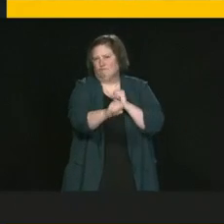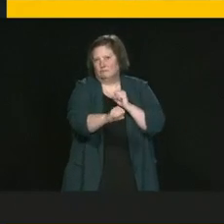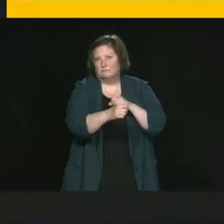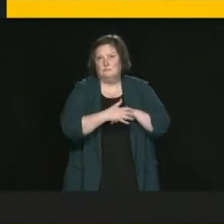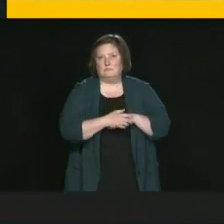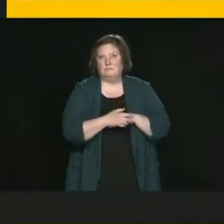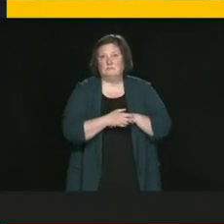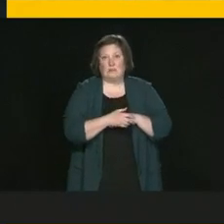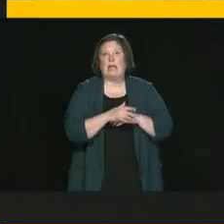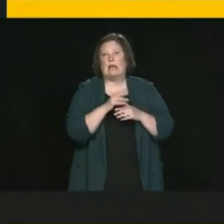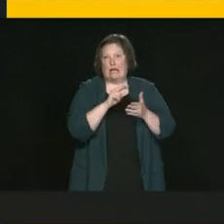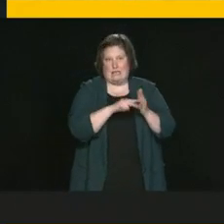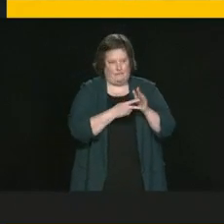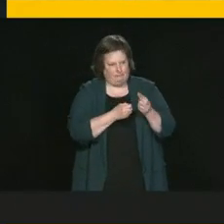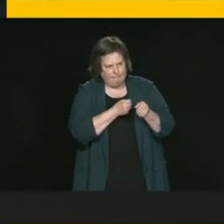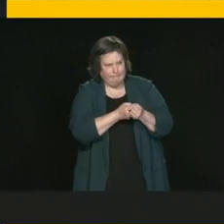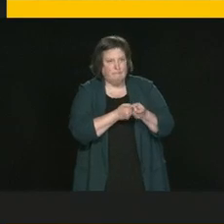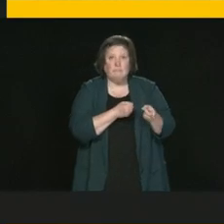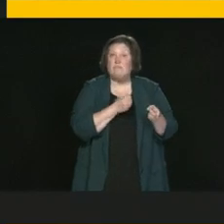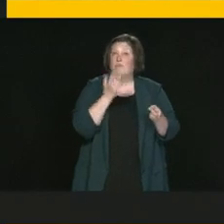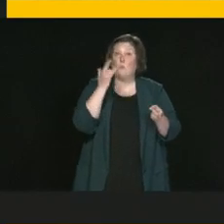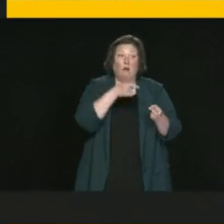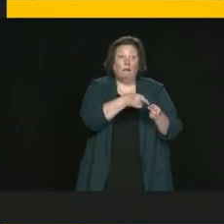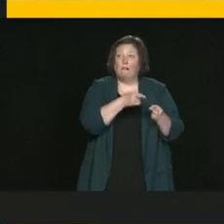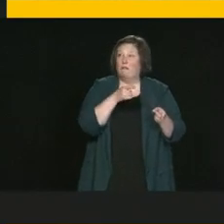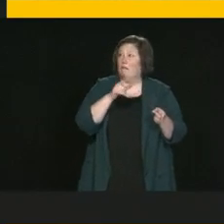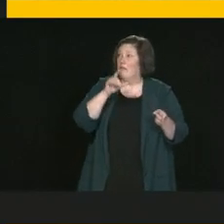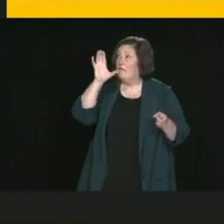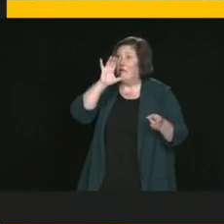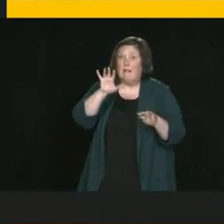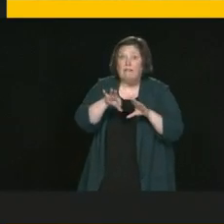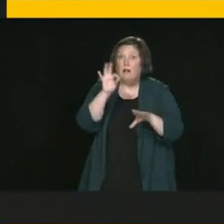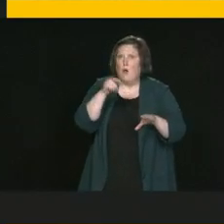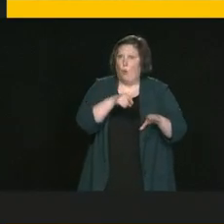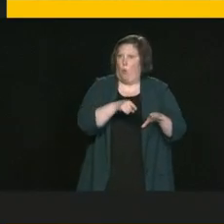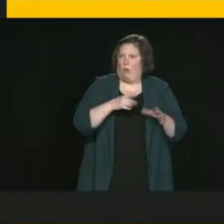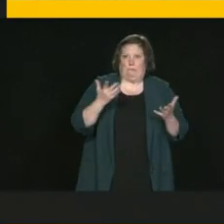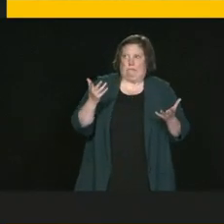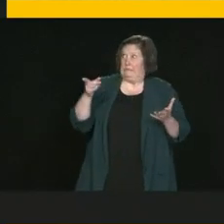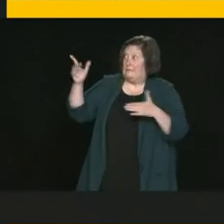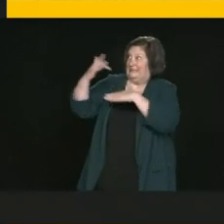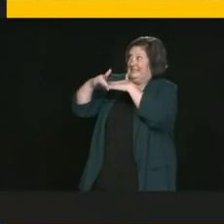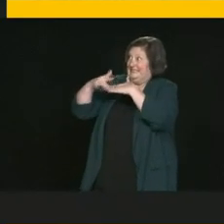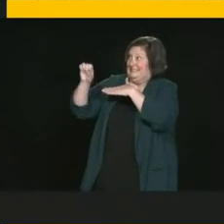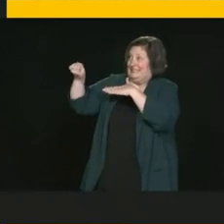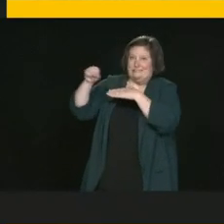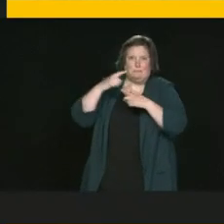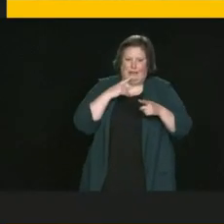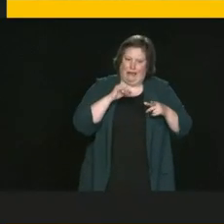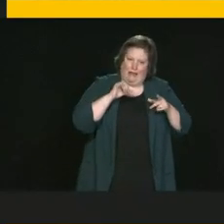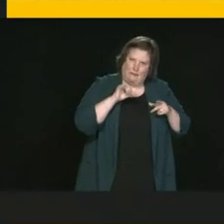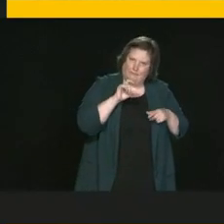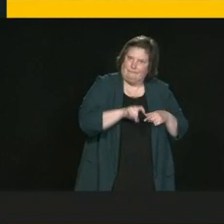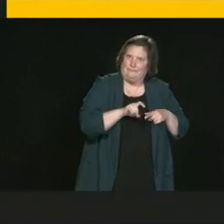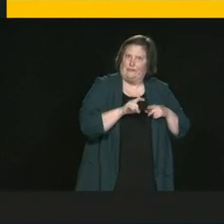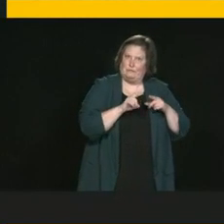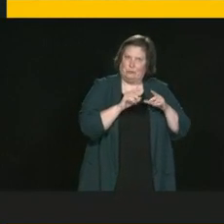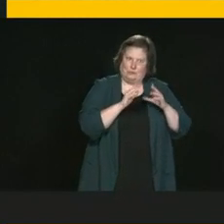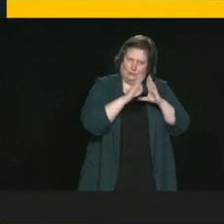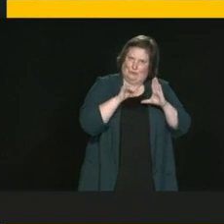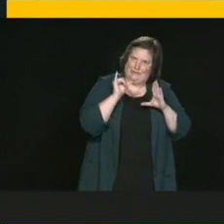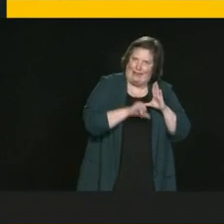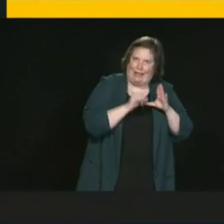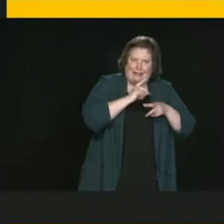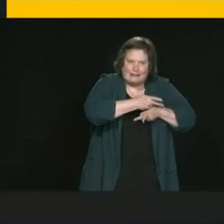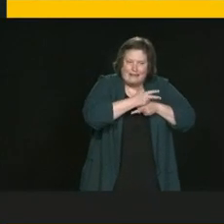or because they're looking after loved ones being infected with COVID-19 will have money to be